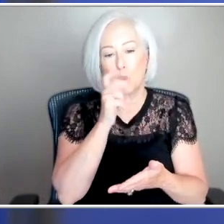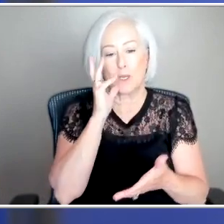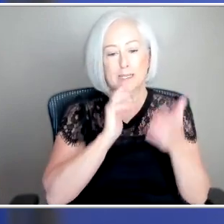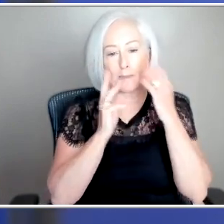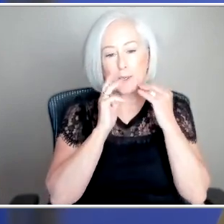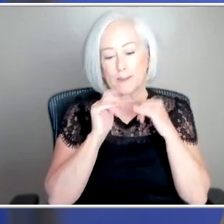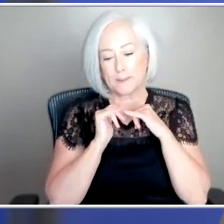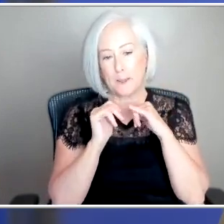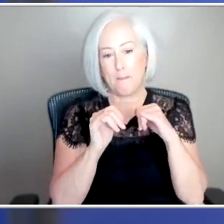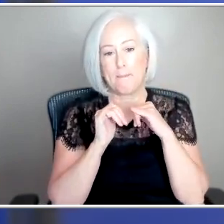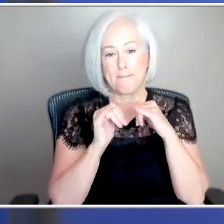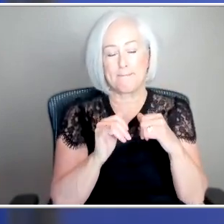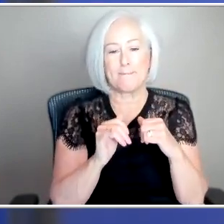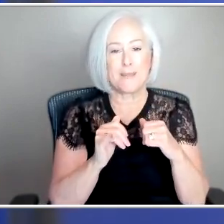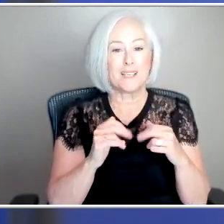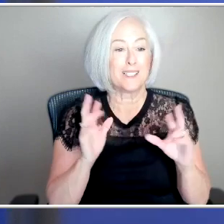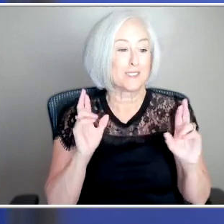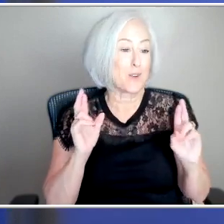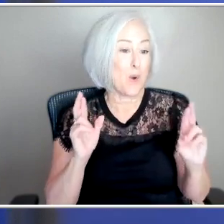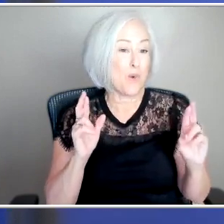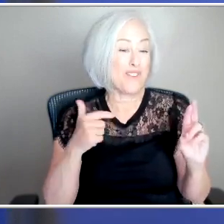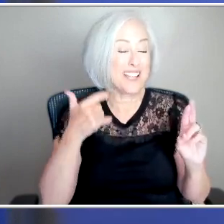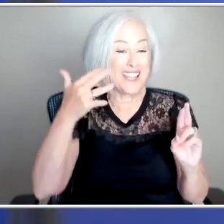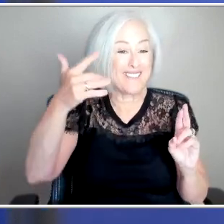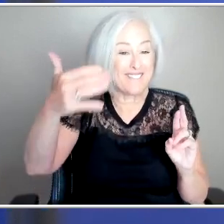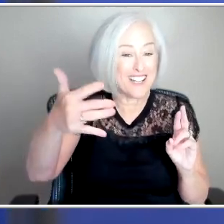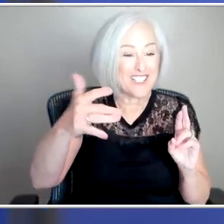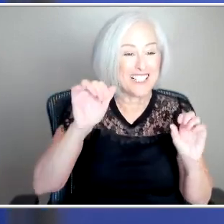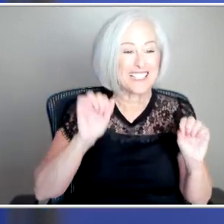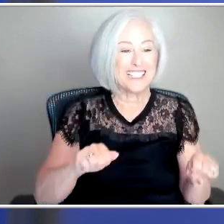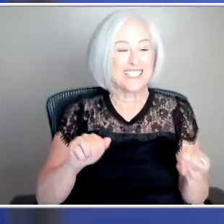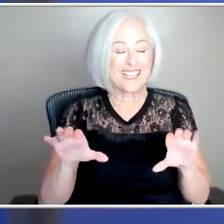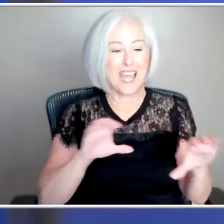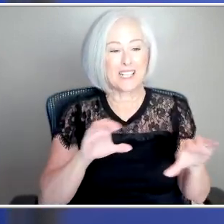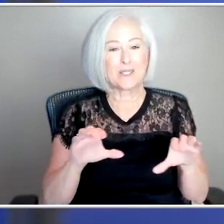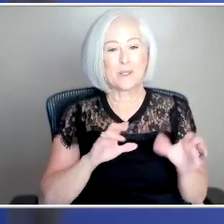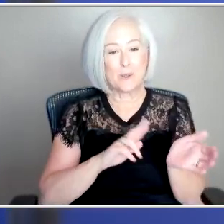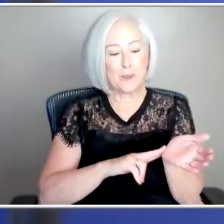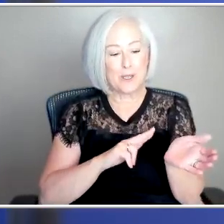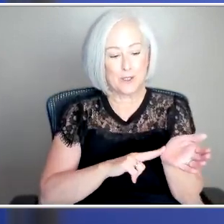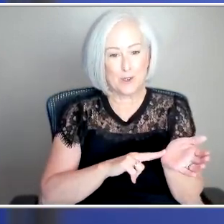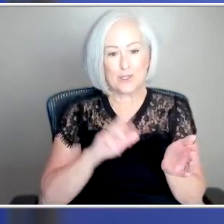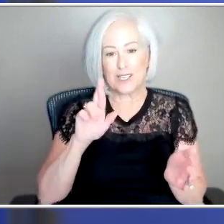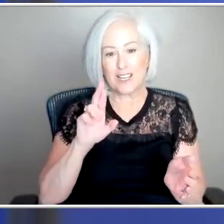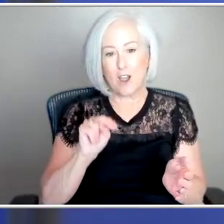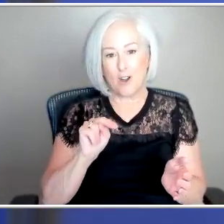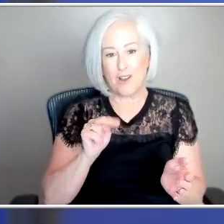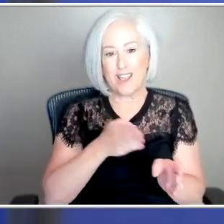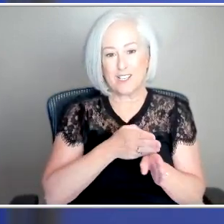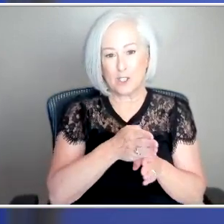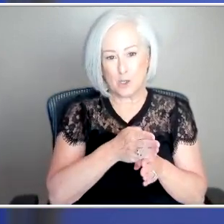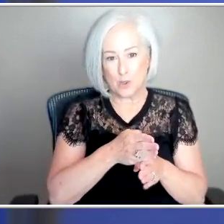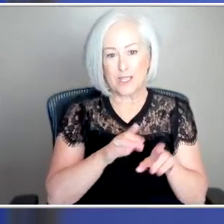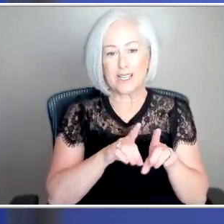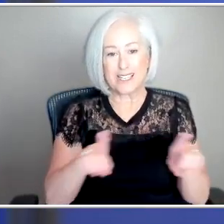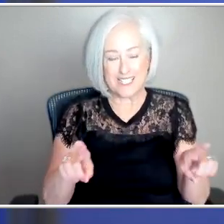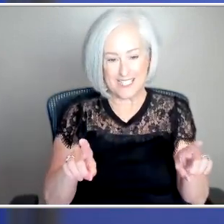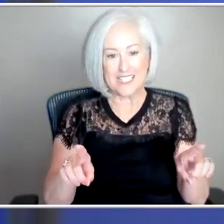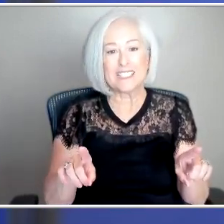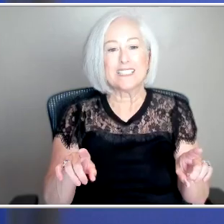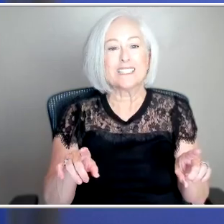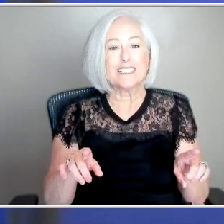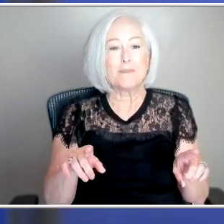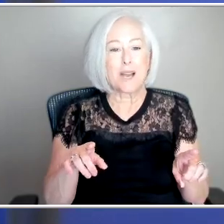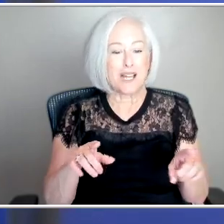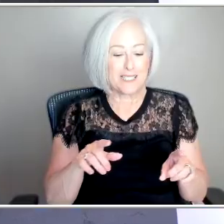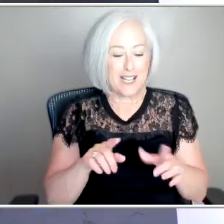So, hopefully eventually we could get that nursing degree and that RN done and come back as a nurse. But, baby steps. So for sure working